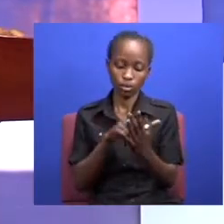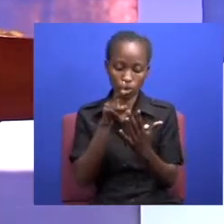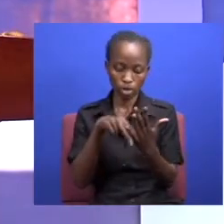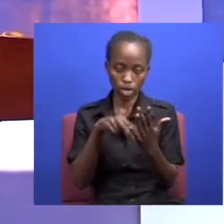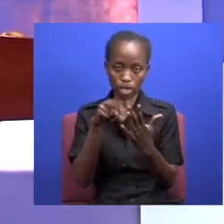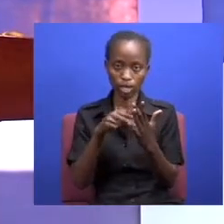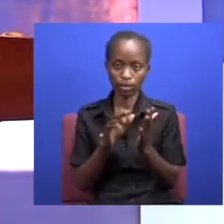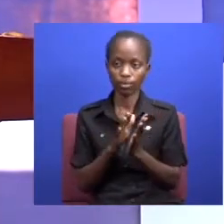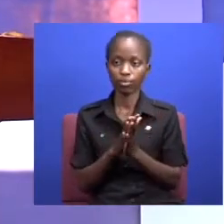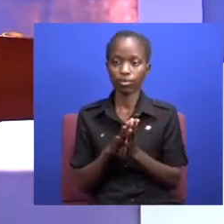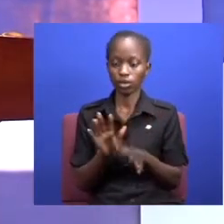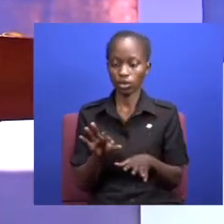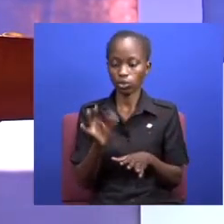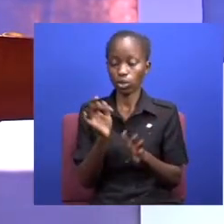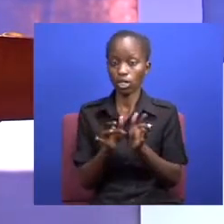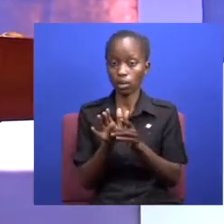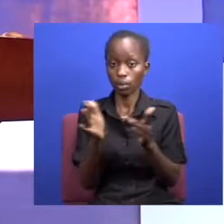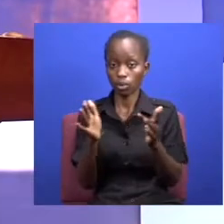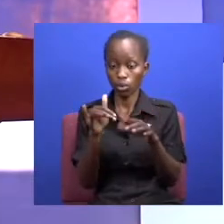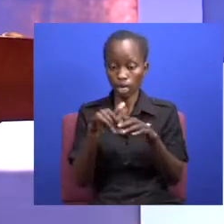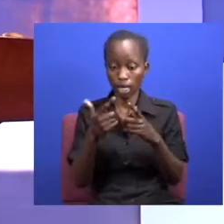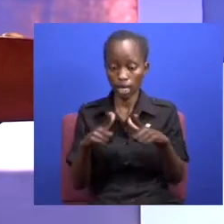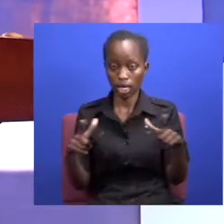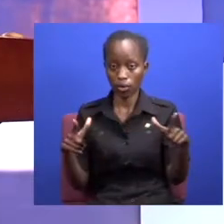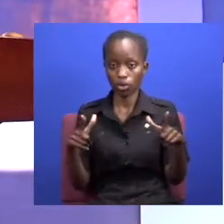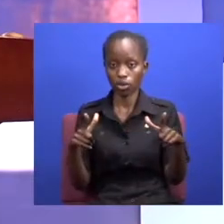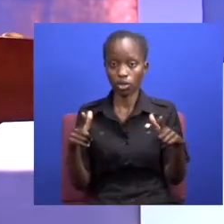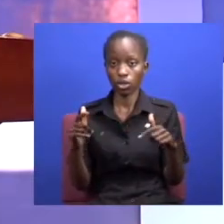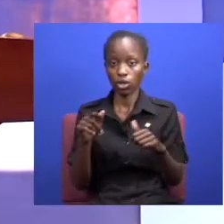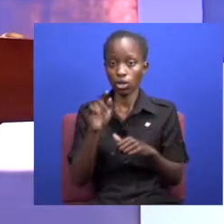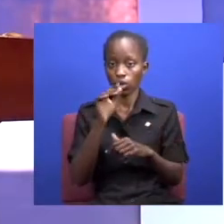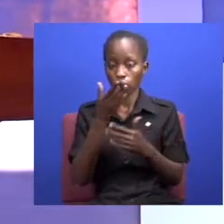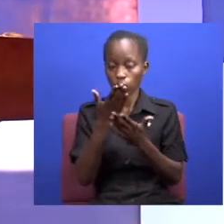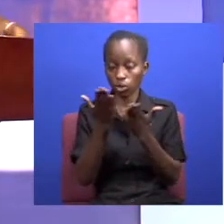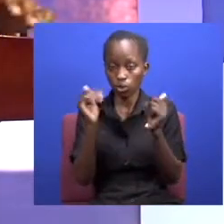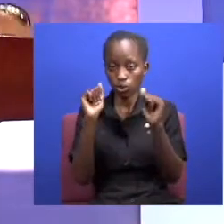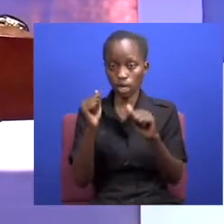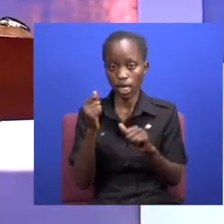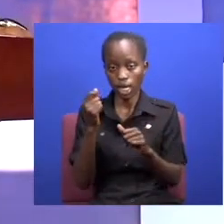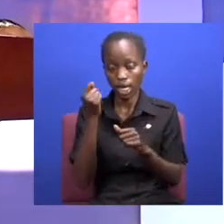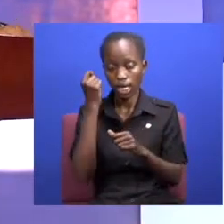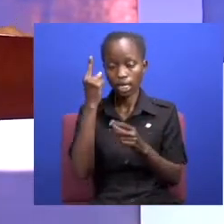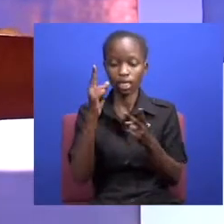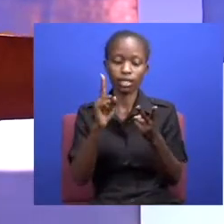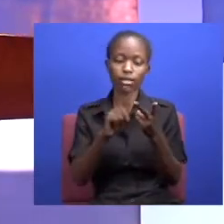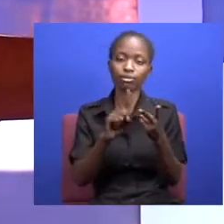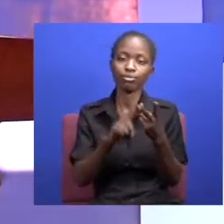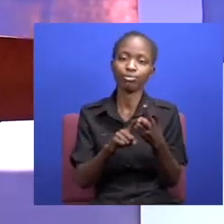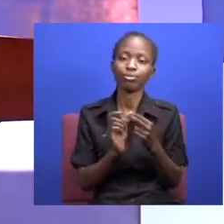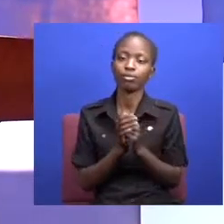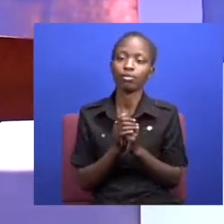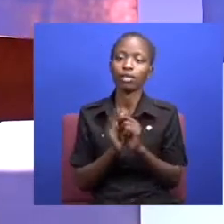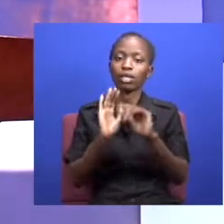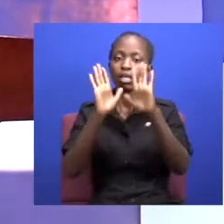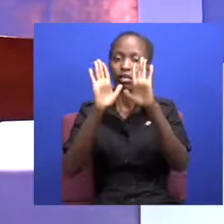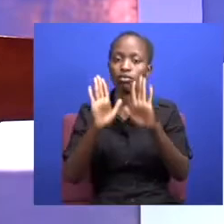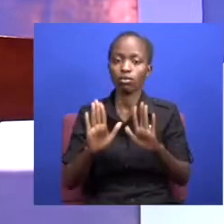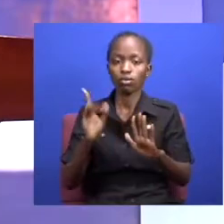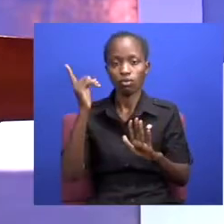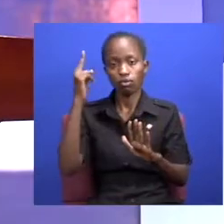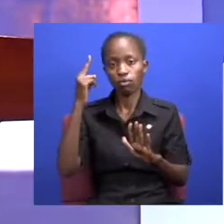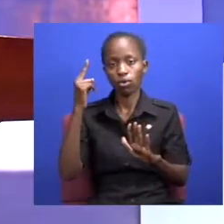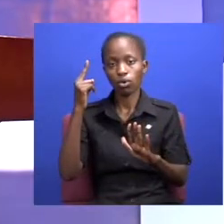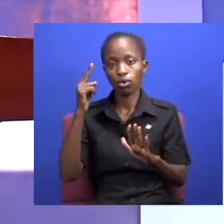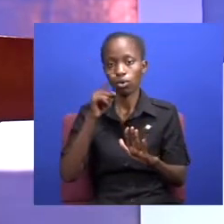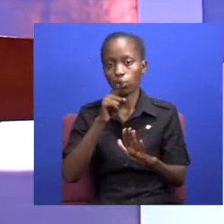read. Choose a Bible in a language that you can understand. Secondly, it's important for you